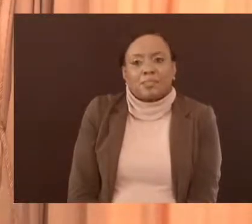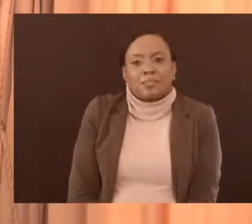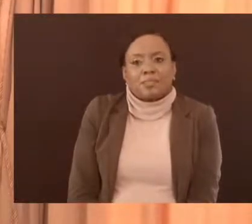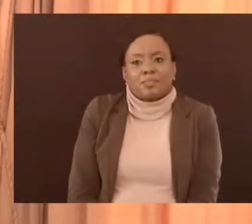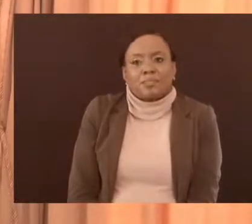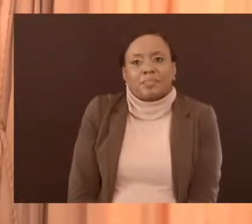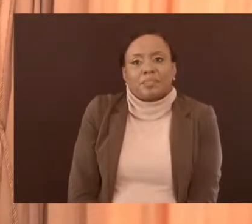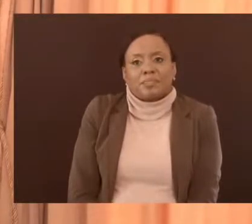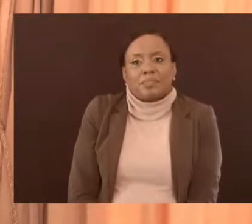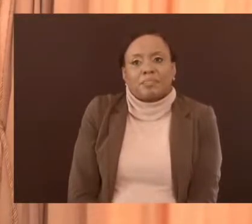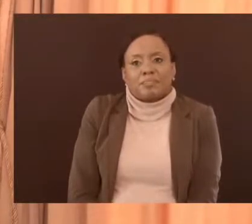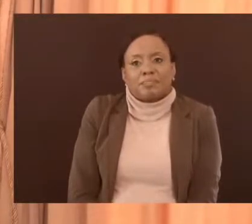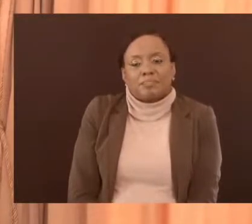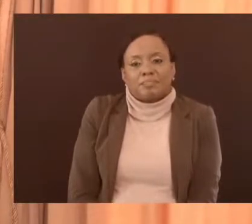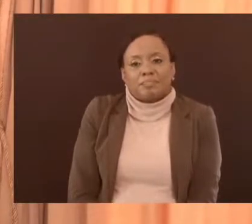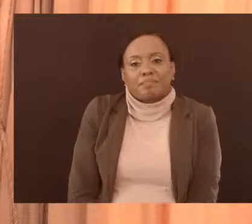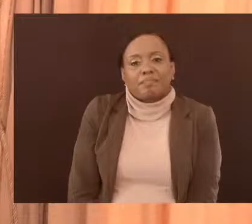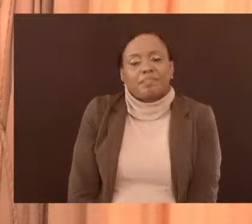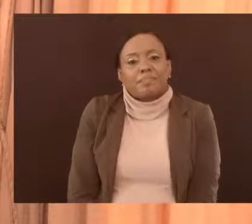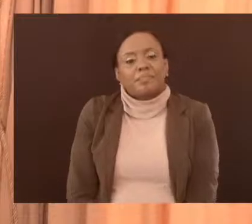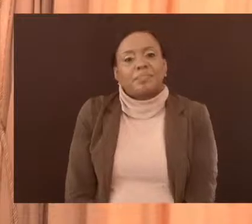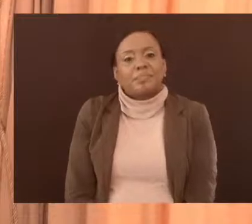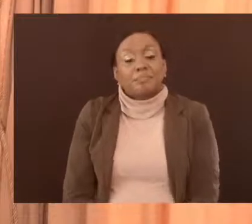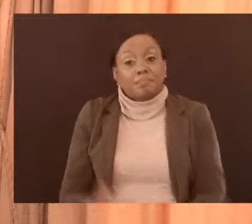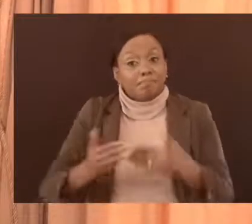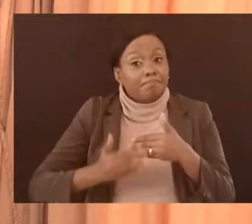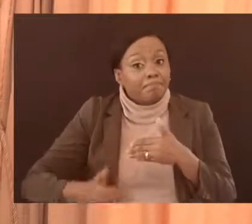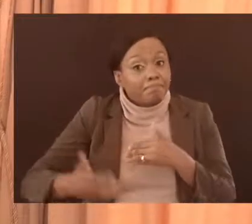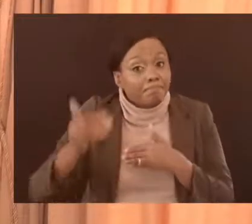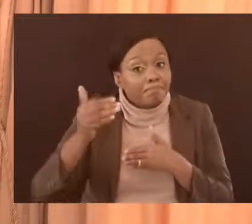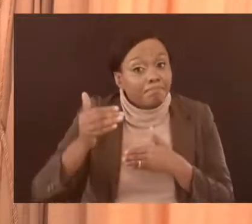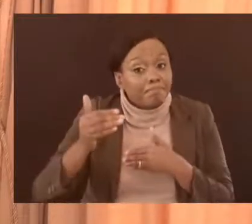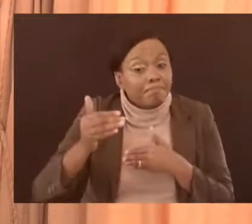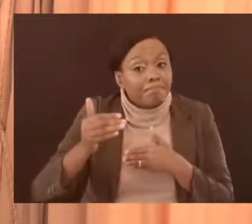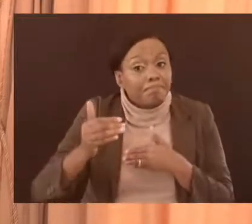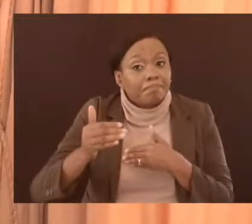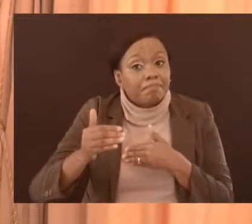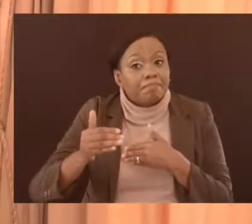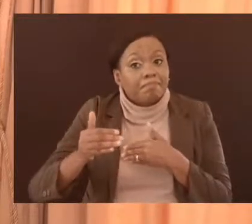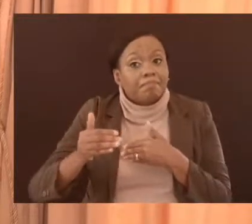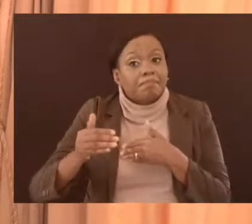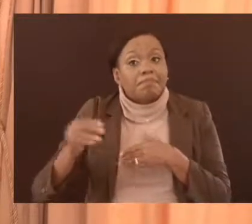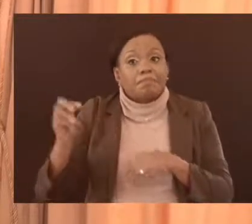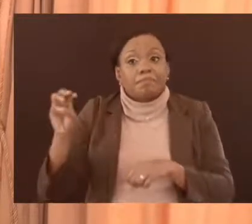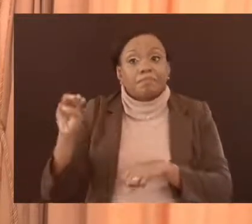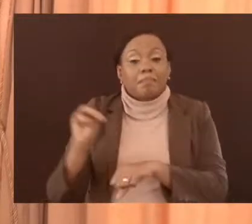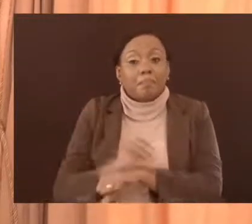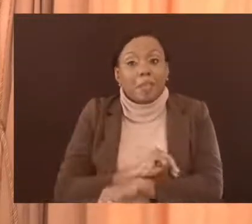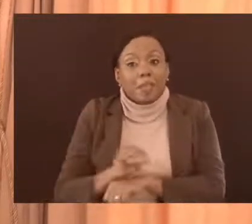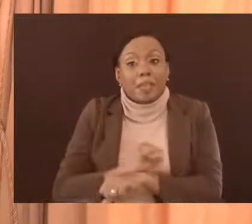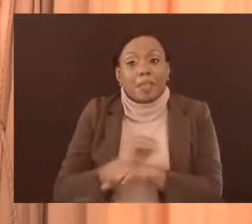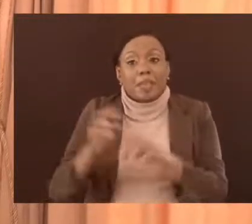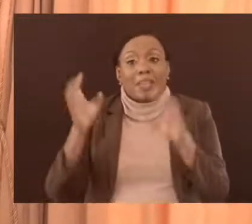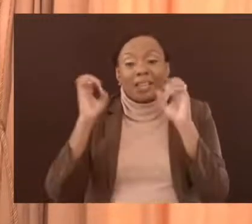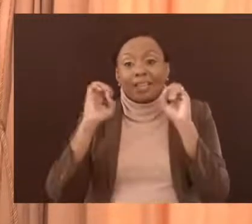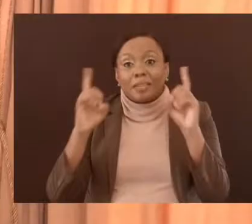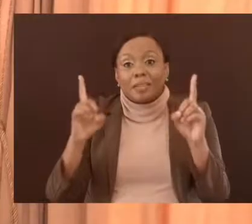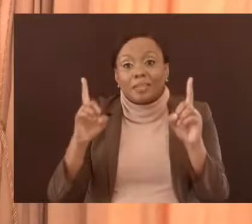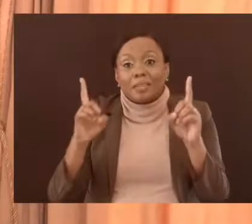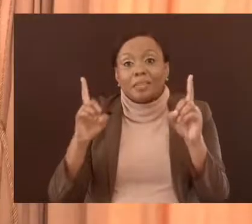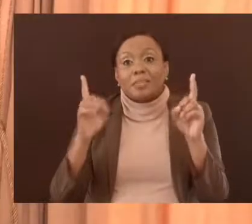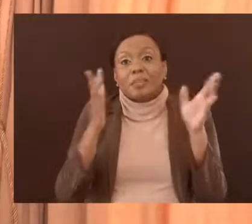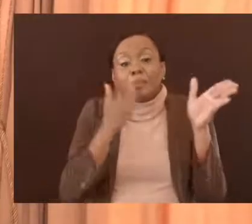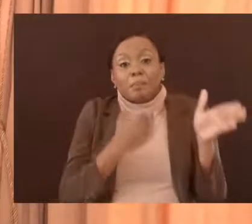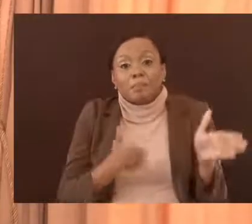Barbados moving forward. The Ministry of Education, Technological and Vocational Training